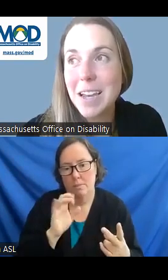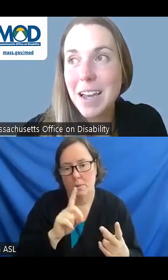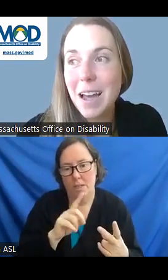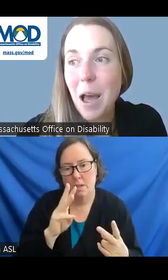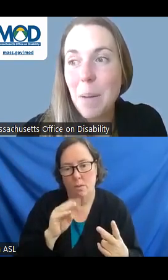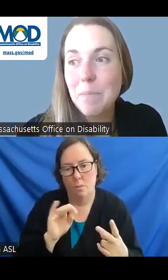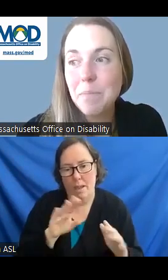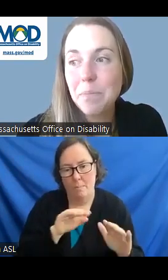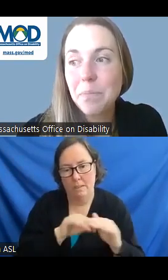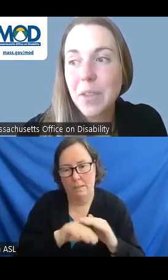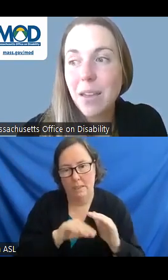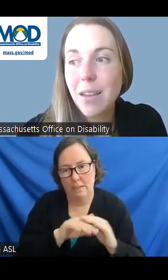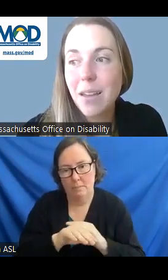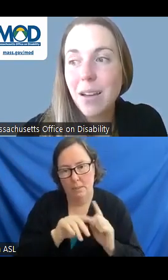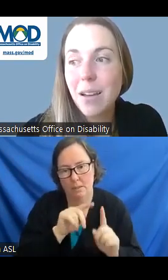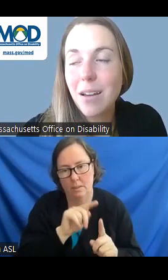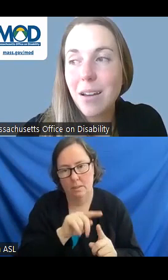accessibility